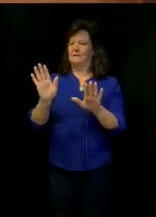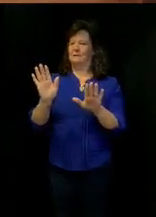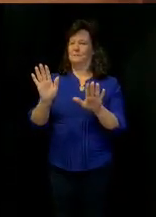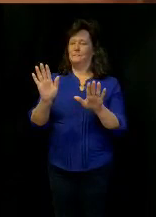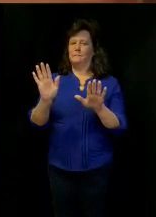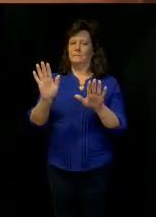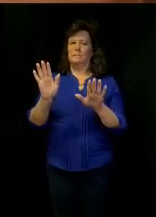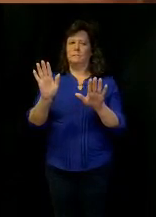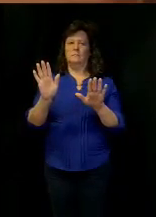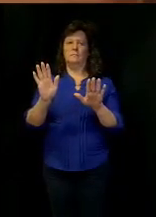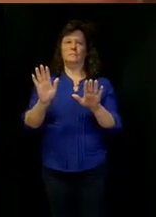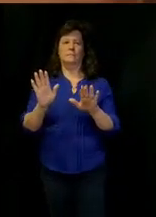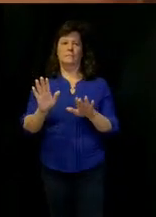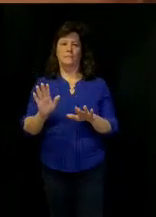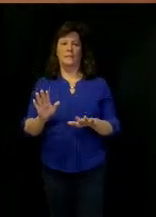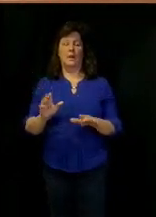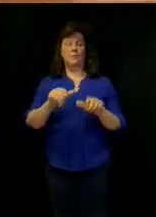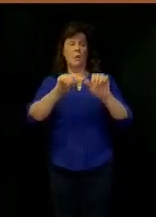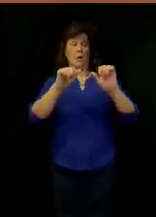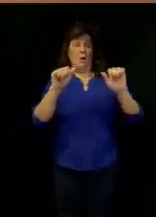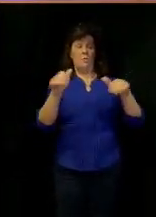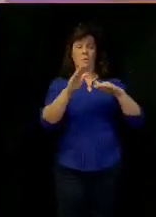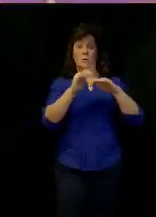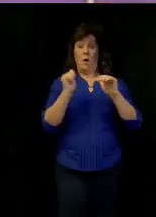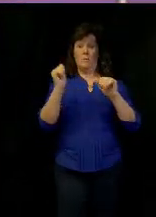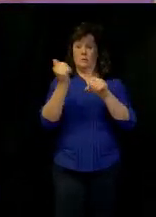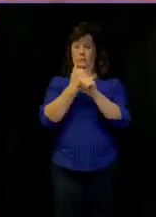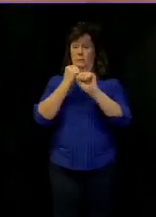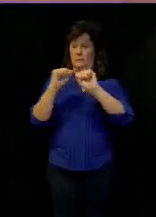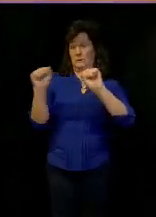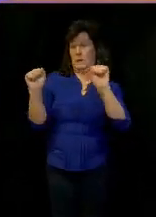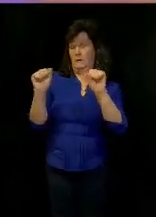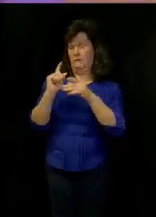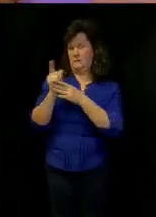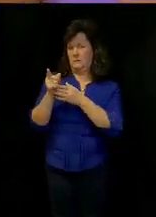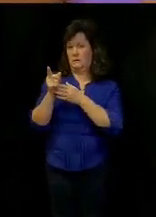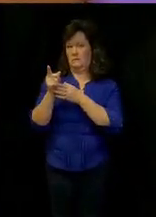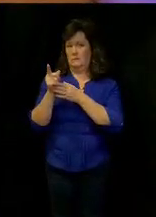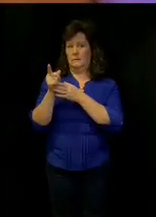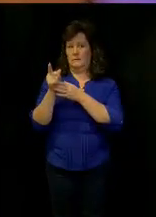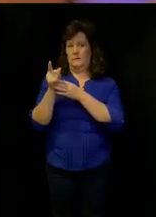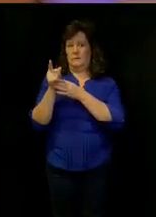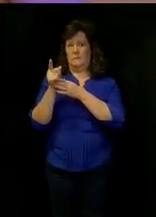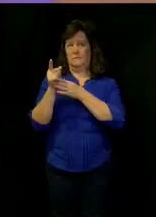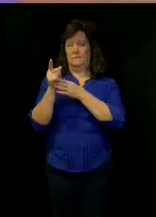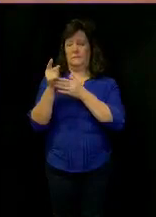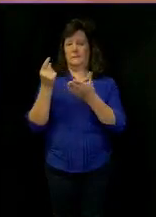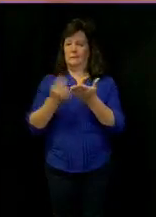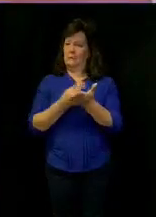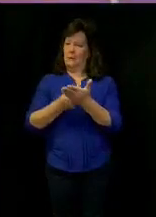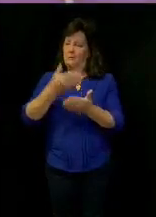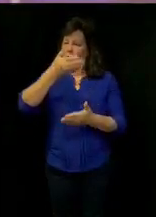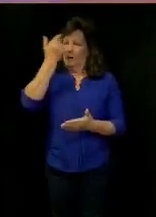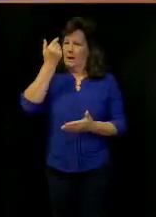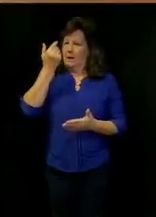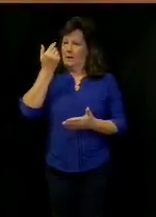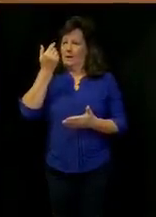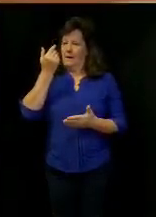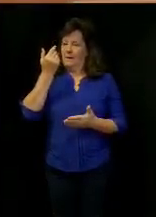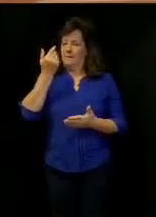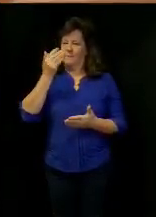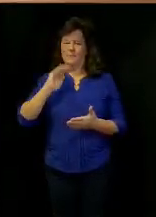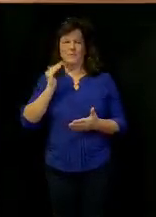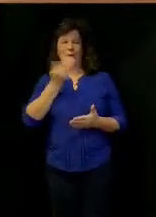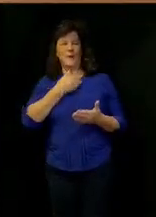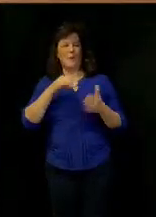So all the rest of you are going to have an altar call here in a minute. We're going to get saved, all right? Because I think we've all forgot who we are. Now go with me to James chapter 1.